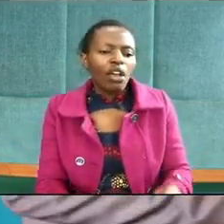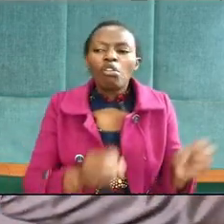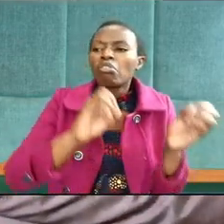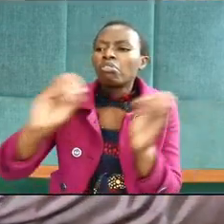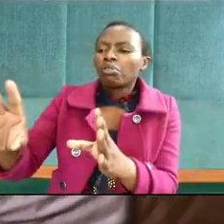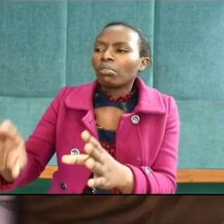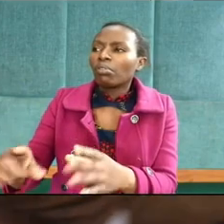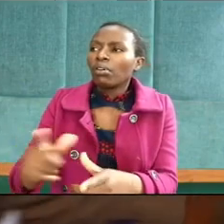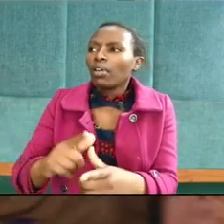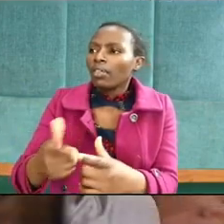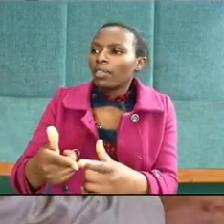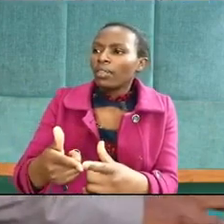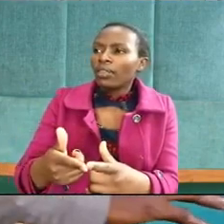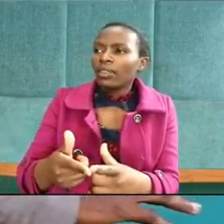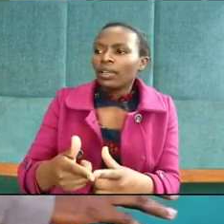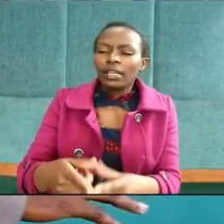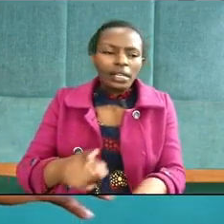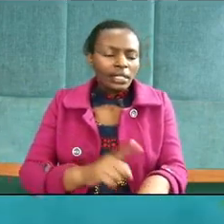when she comes in,